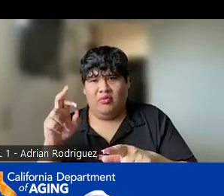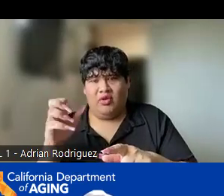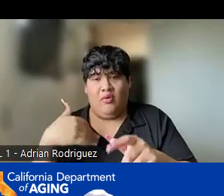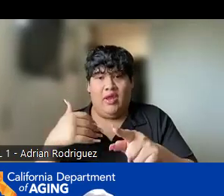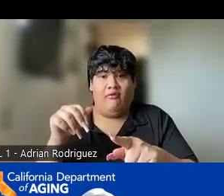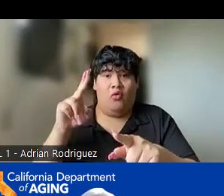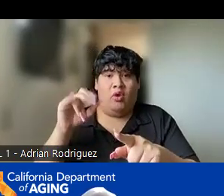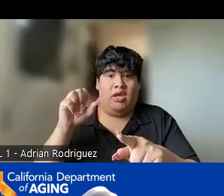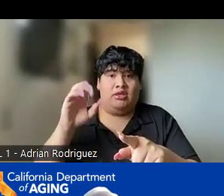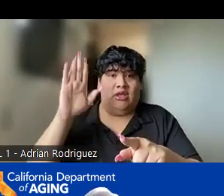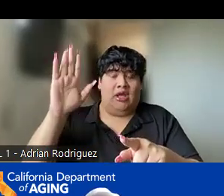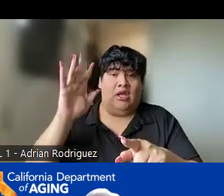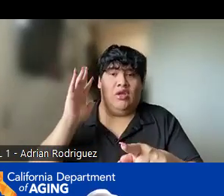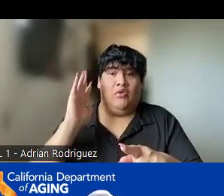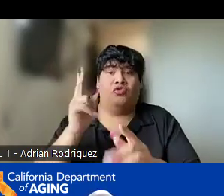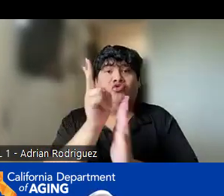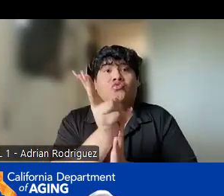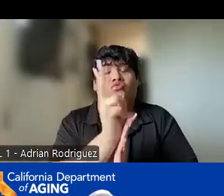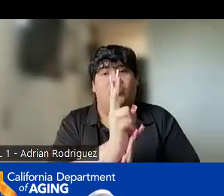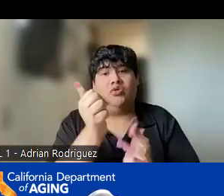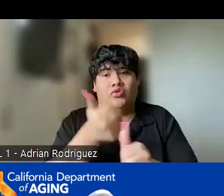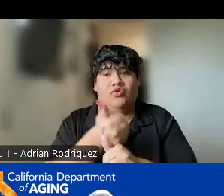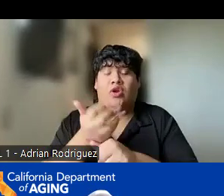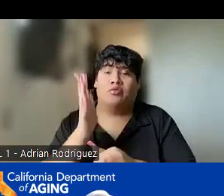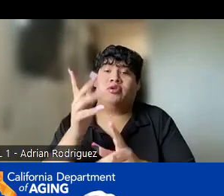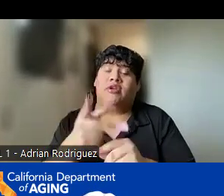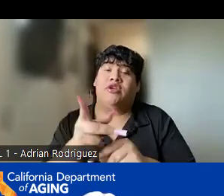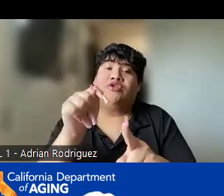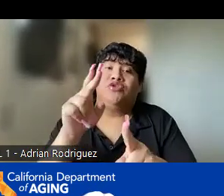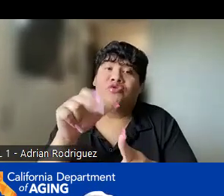So we asked for 2 minutes, and I'm going to get right into it. Tracy,